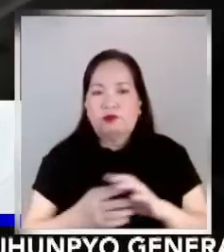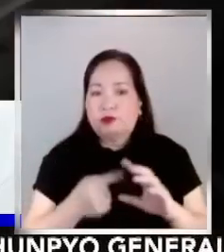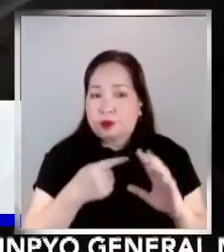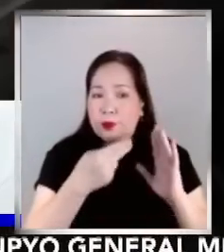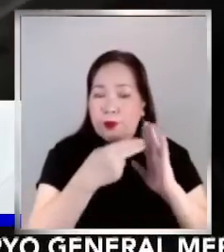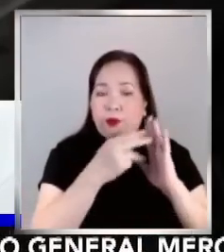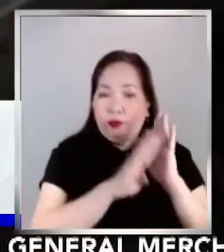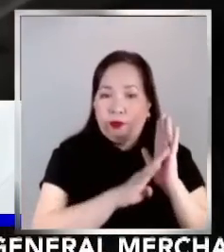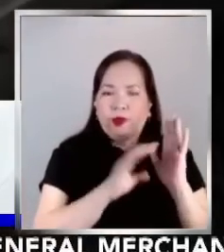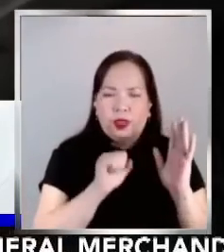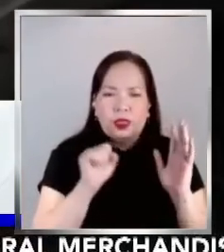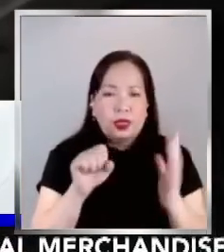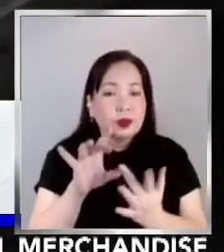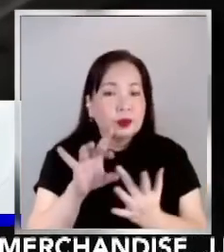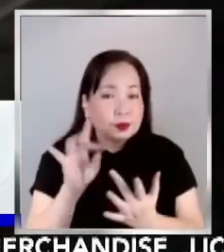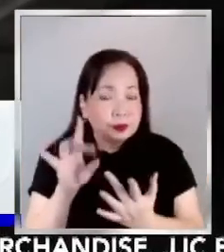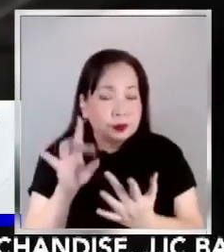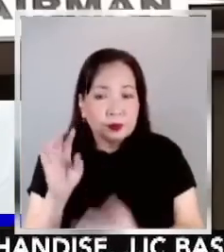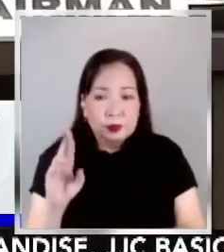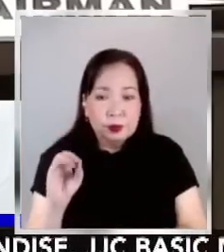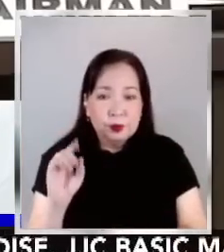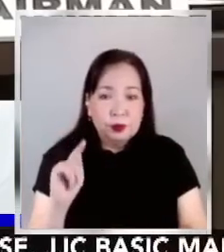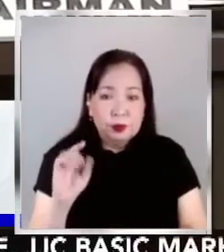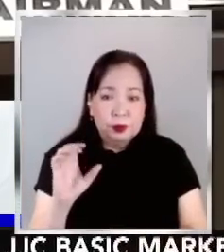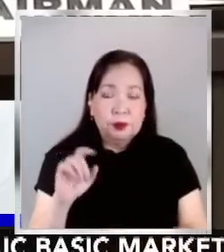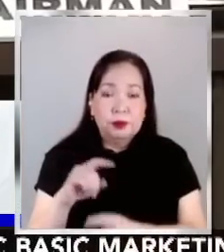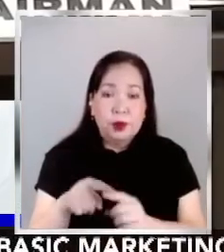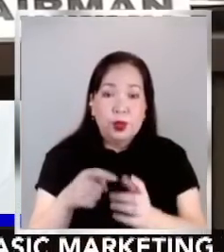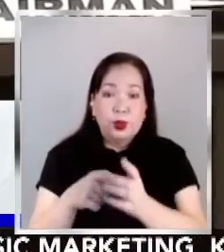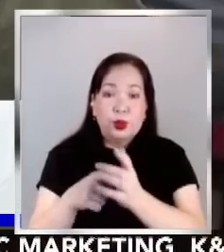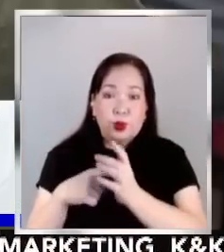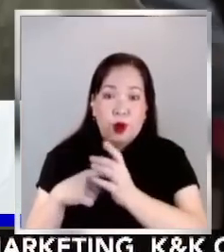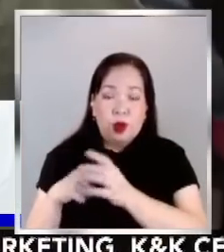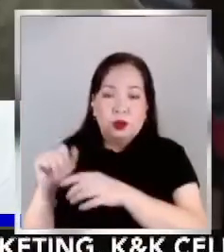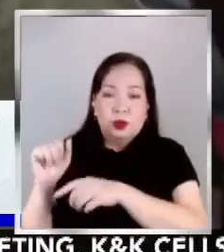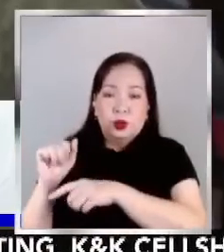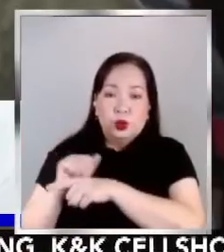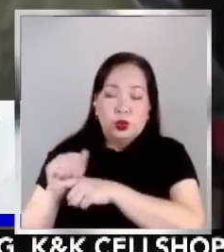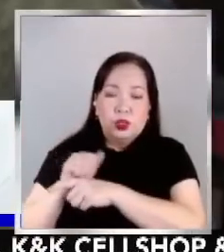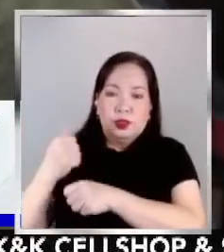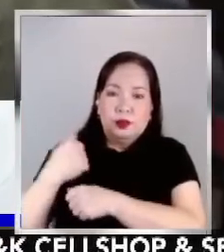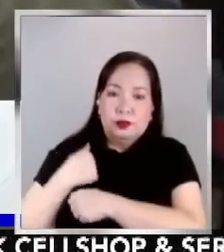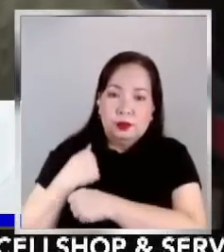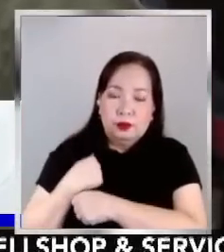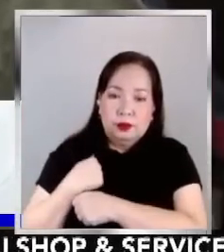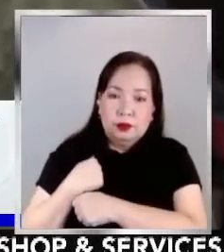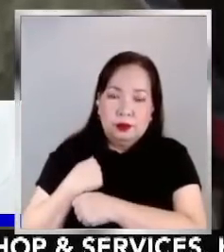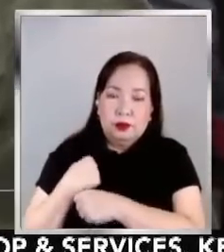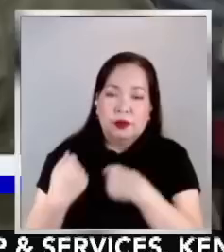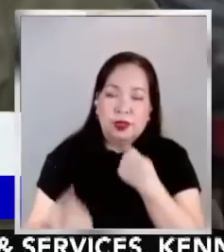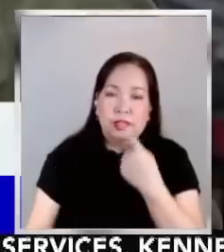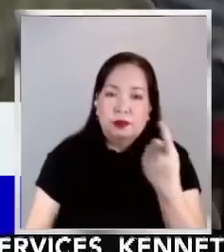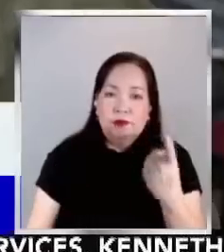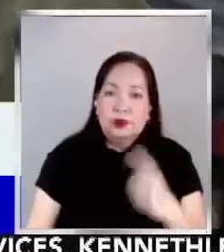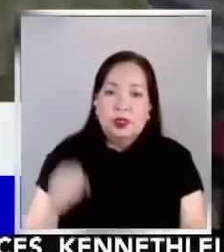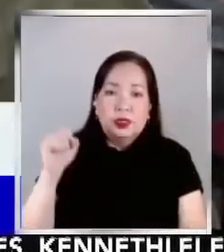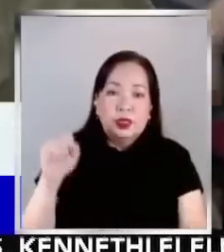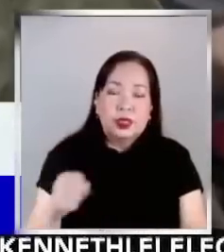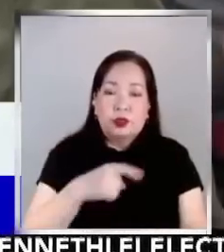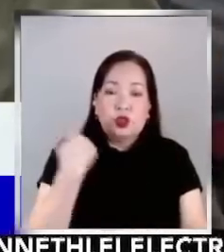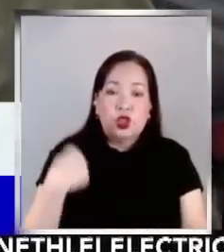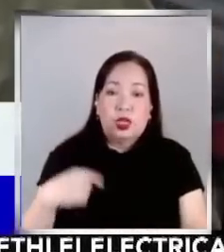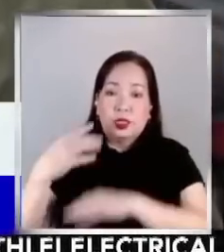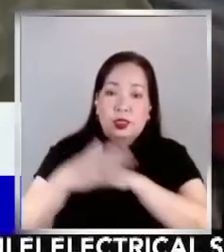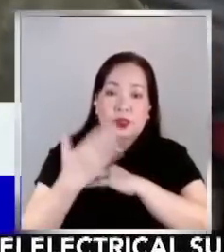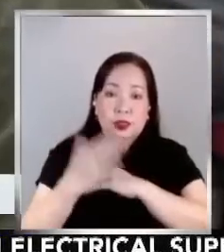pa rin ang ROTC, pero mandatory ang military training. Sa South China Sea, sa kalayaan, pag inoccupy yun